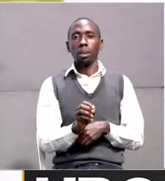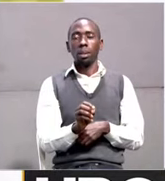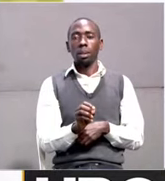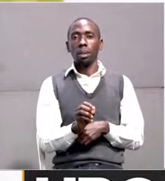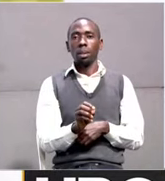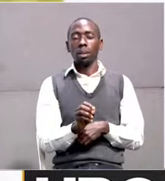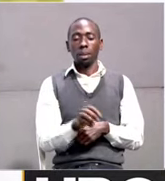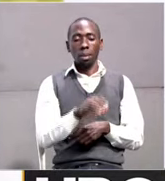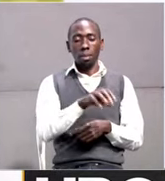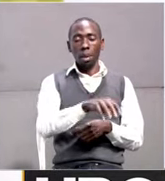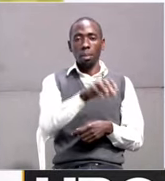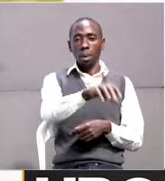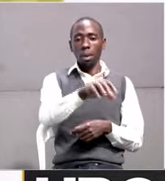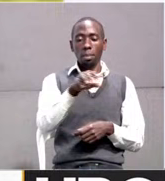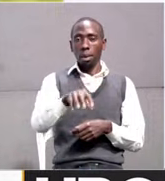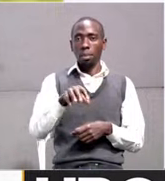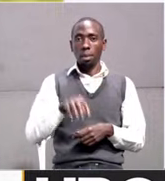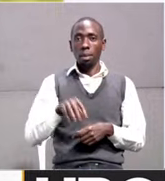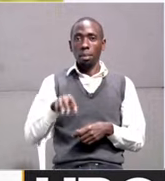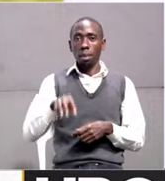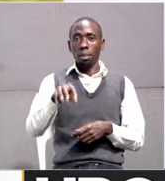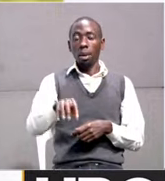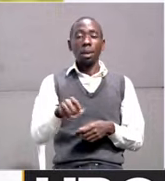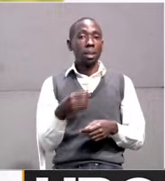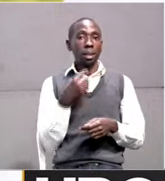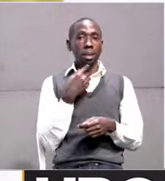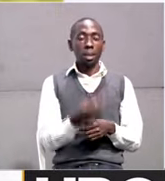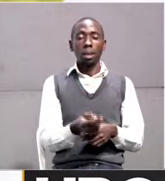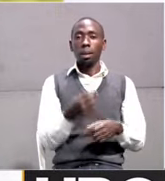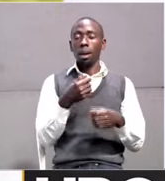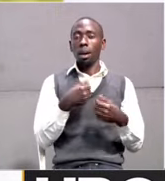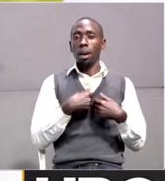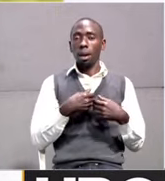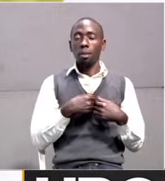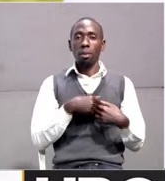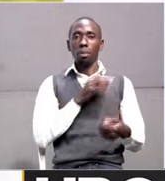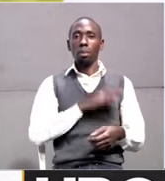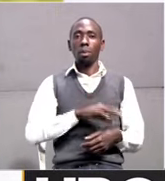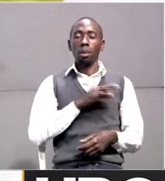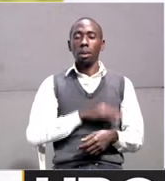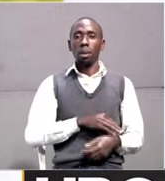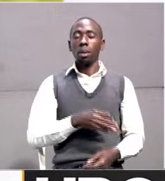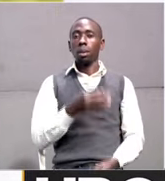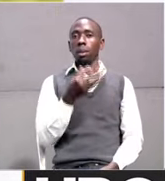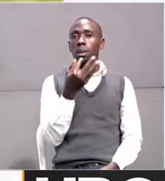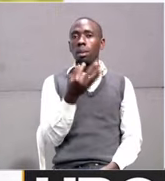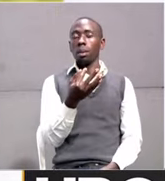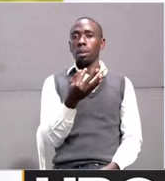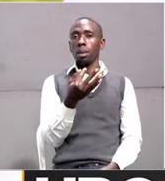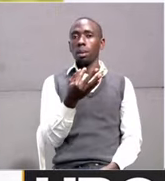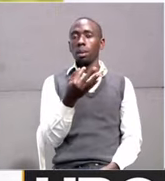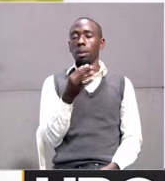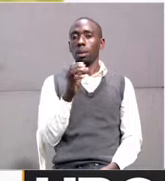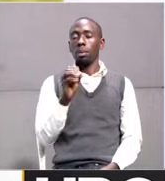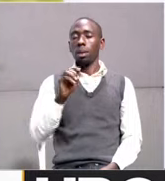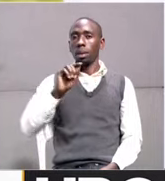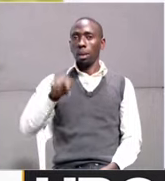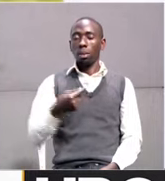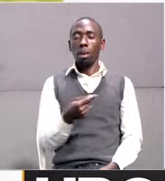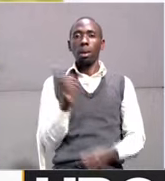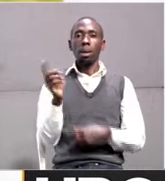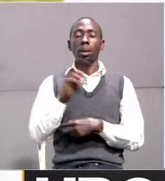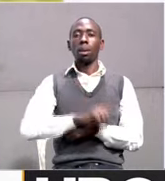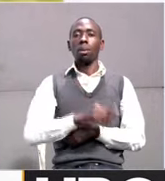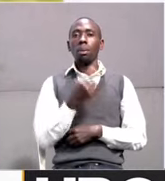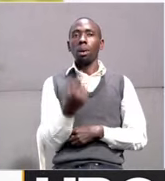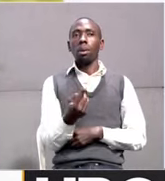And I think there that, I think he said he was making a profit of 300,000 per day. Profit minus the